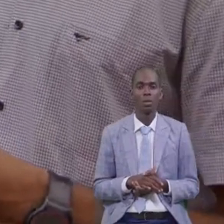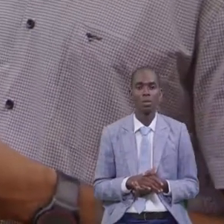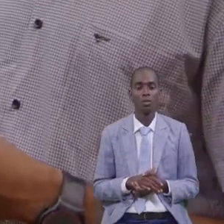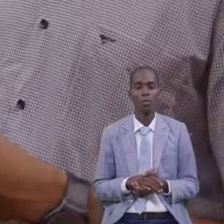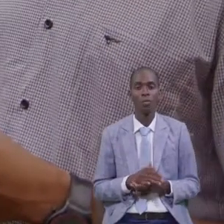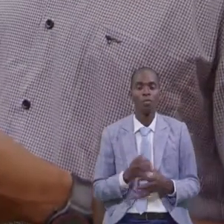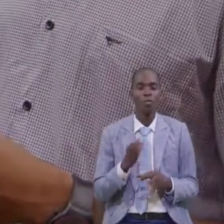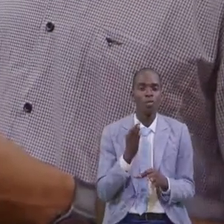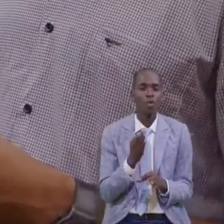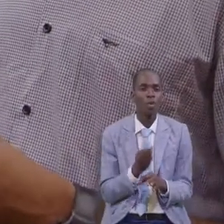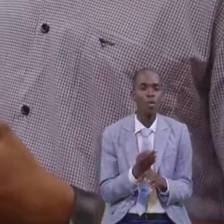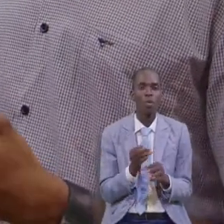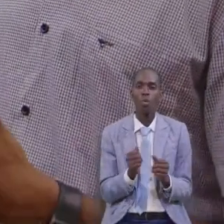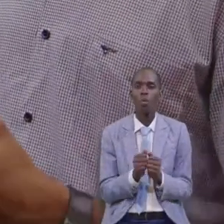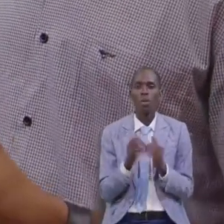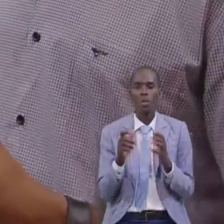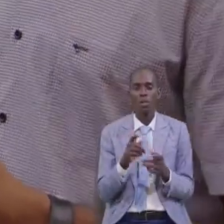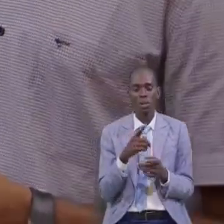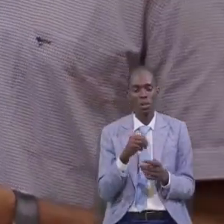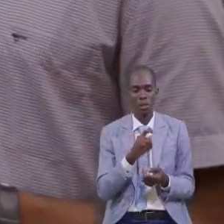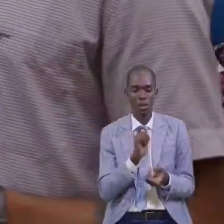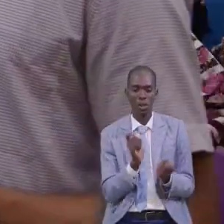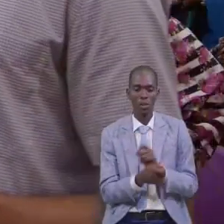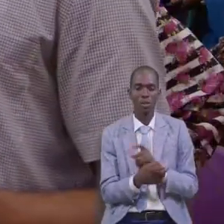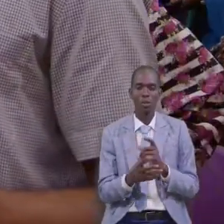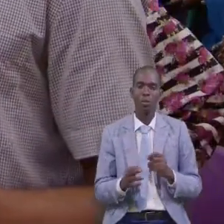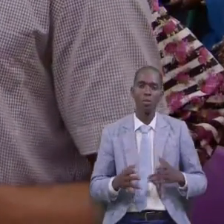Faith without transformation of life.